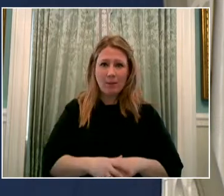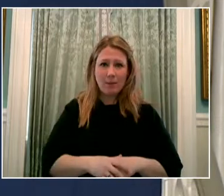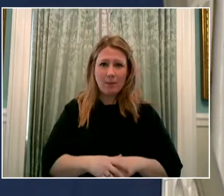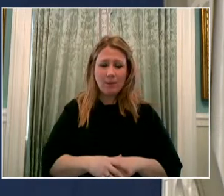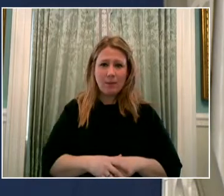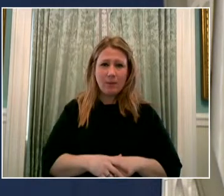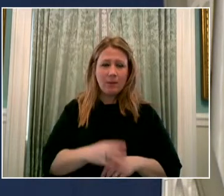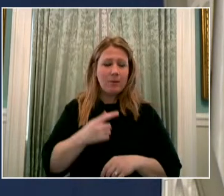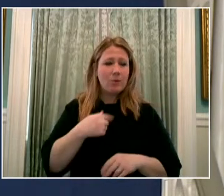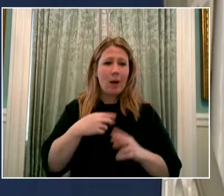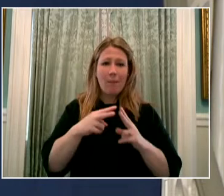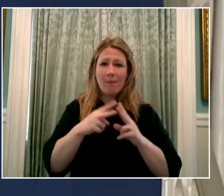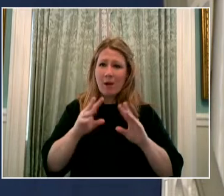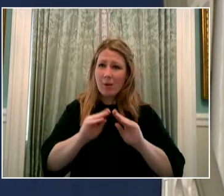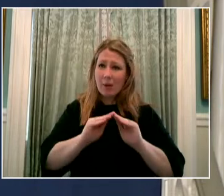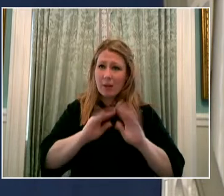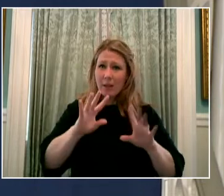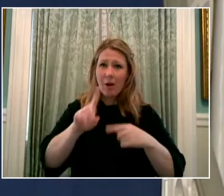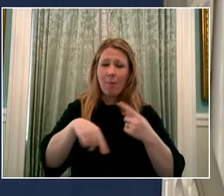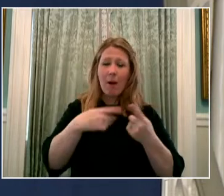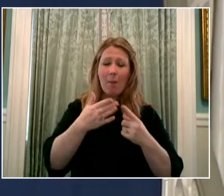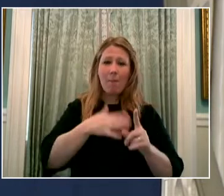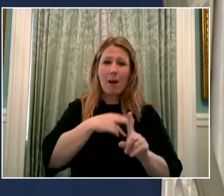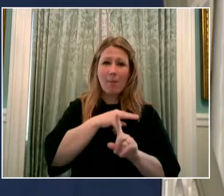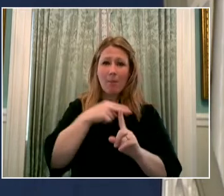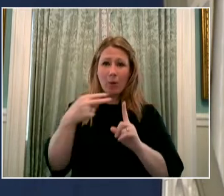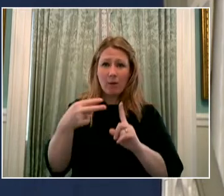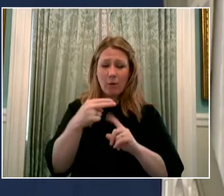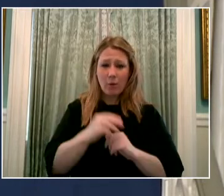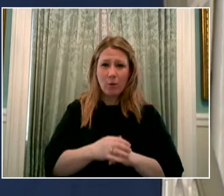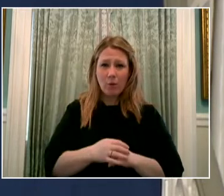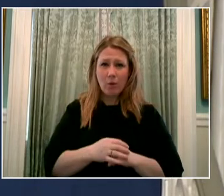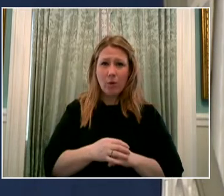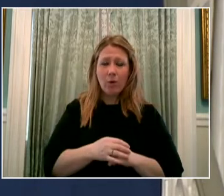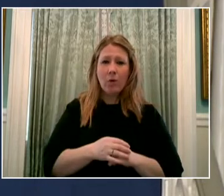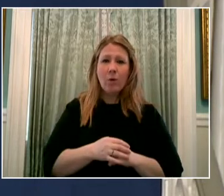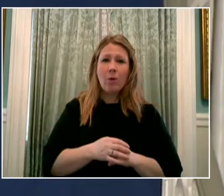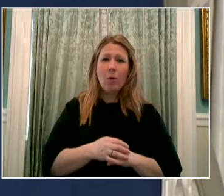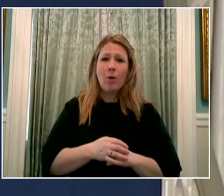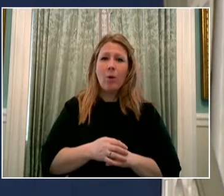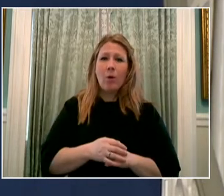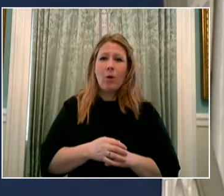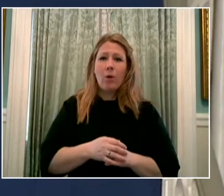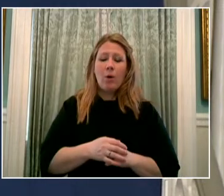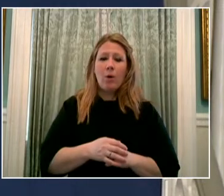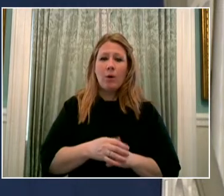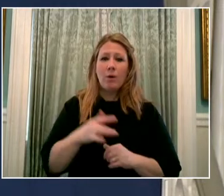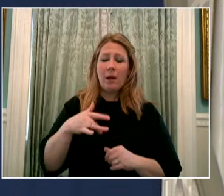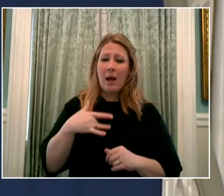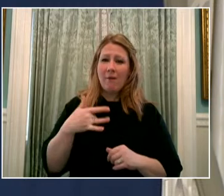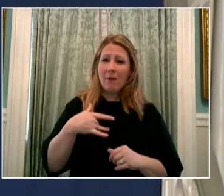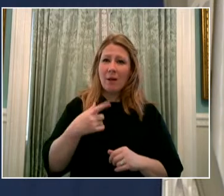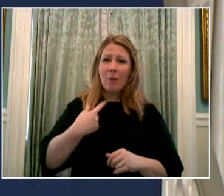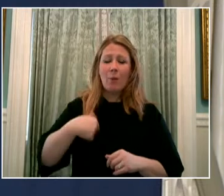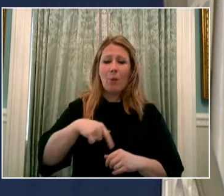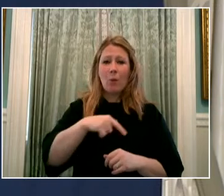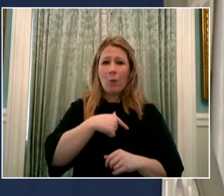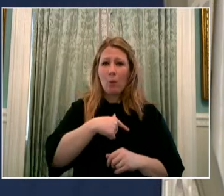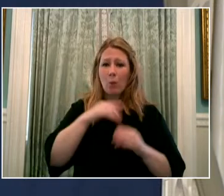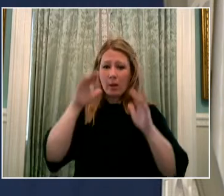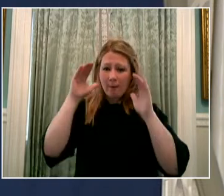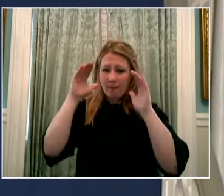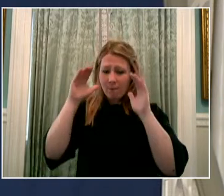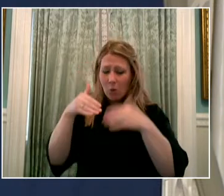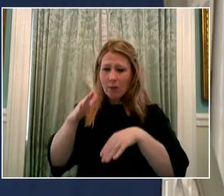of crimes. I think we spend too many times dealing with folks who commit criminal behavior against innocent